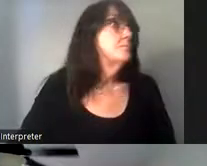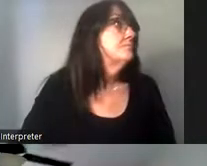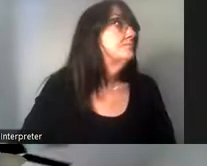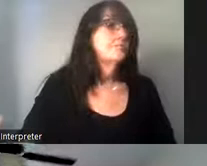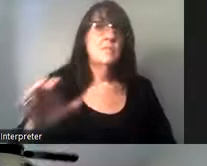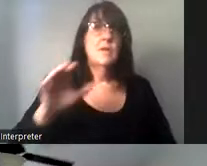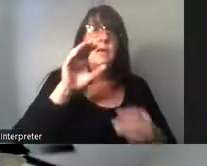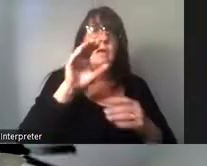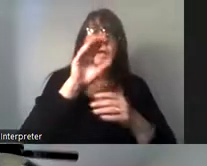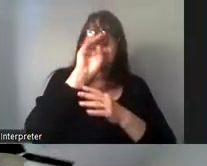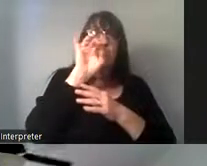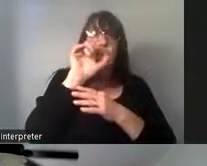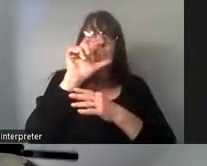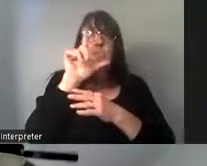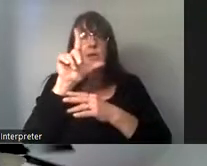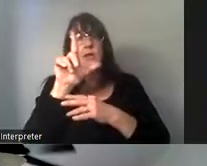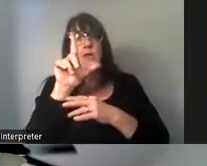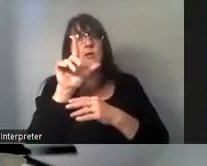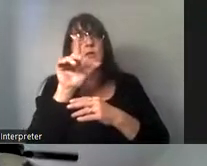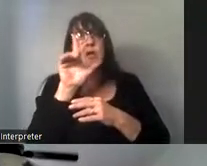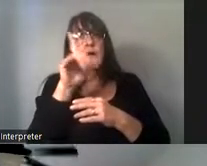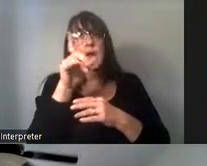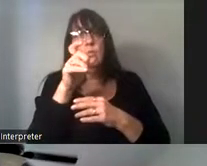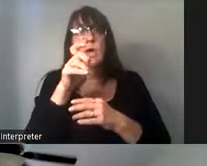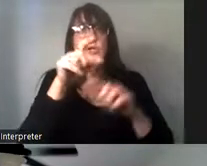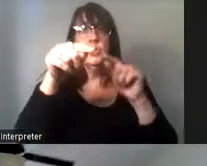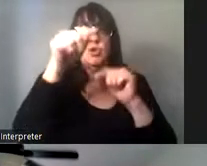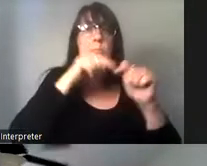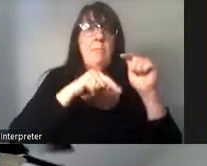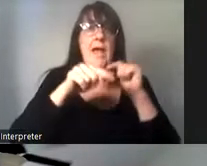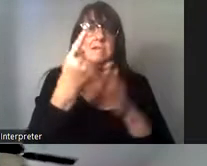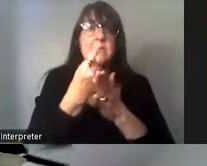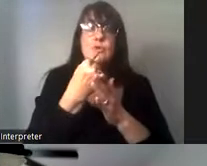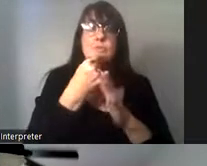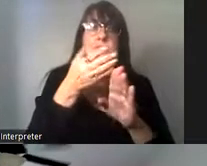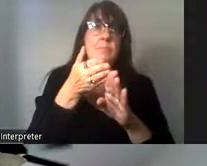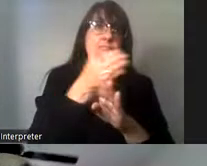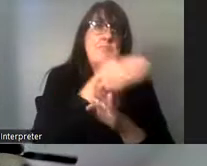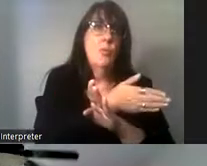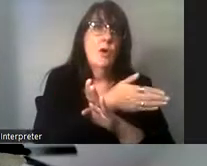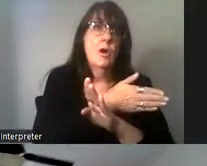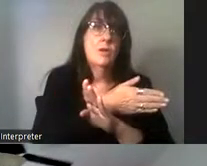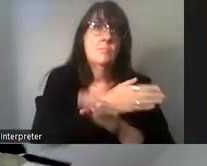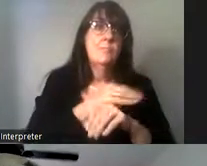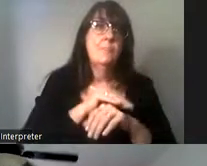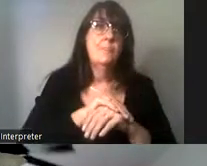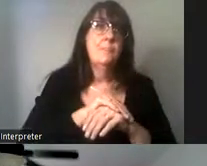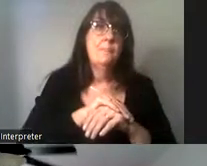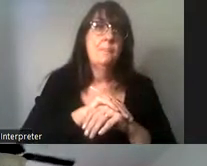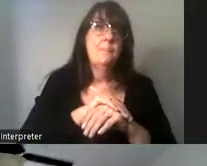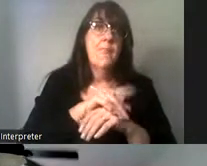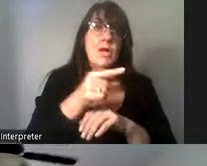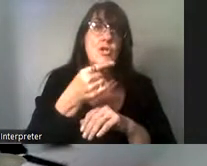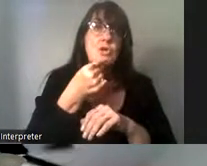Michael, I want to kind of just jump back to something you mentioned previously when you talked about some